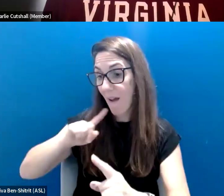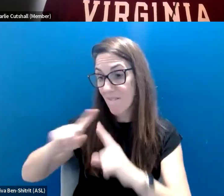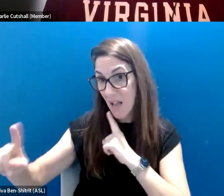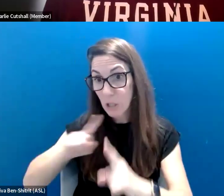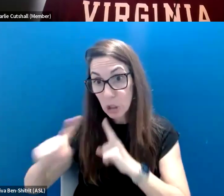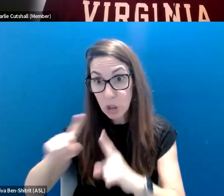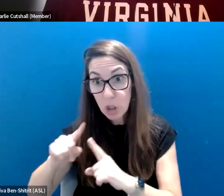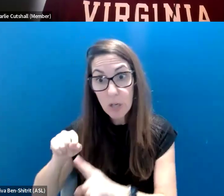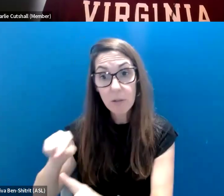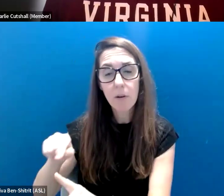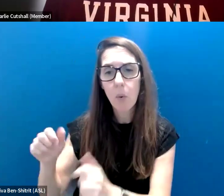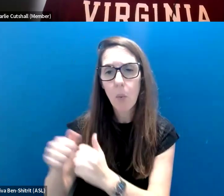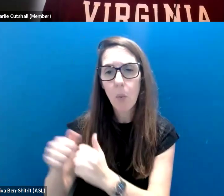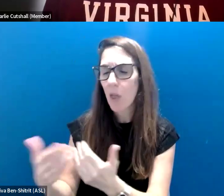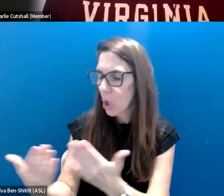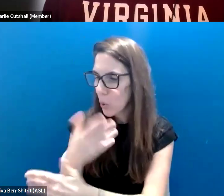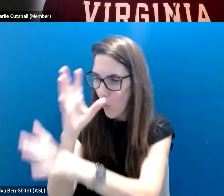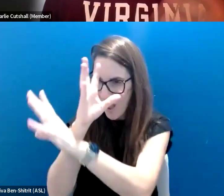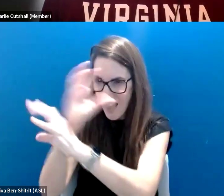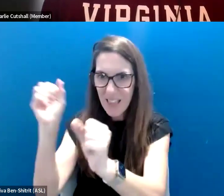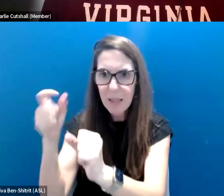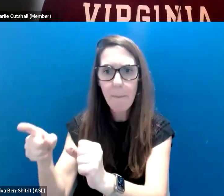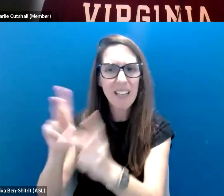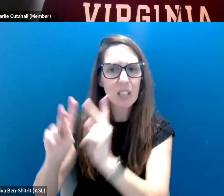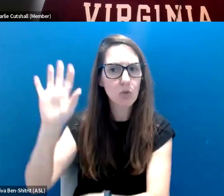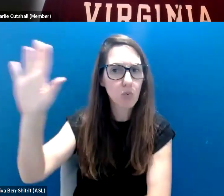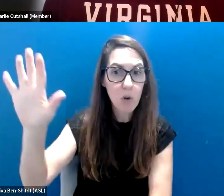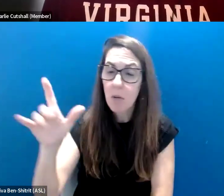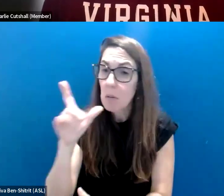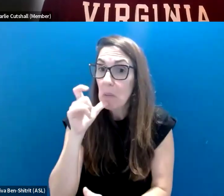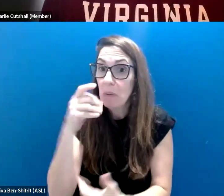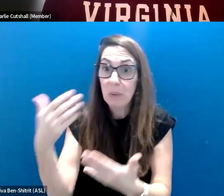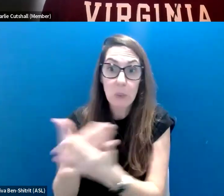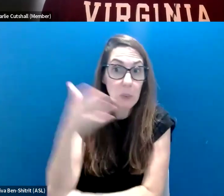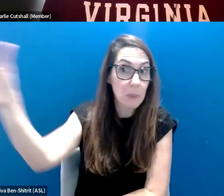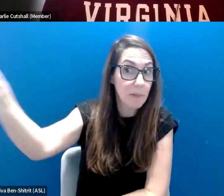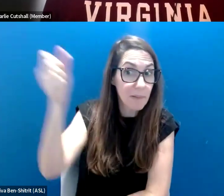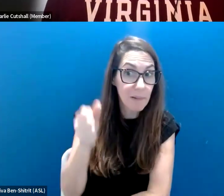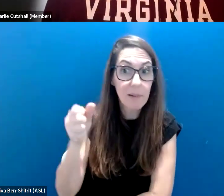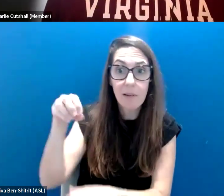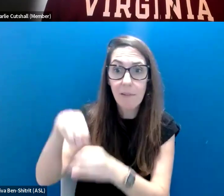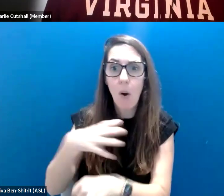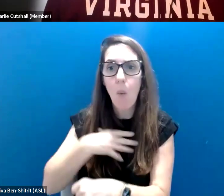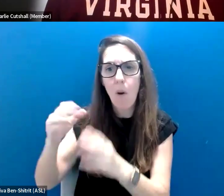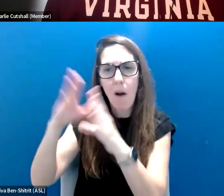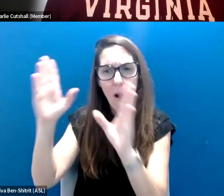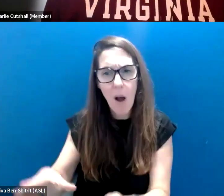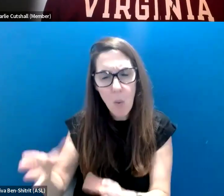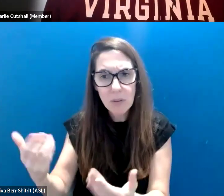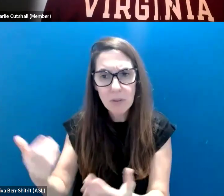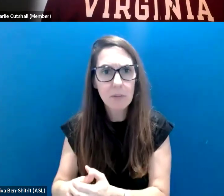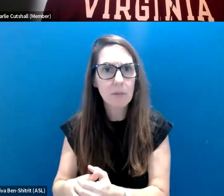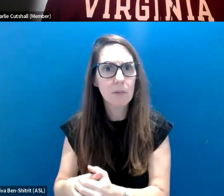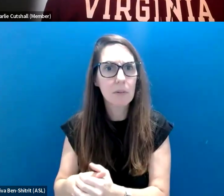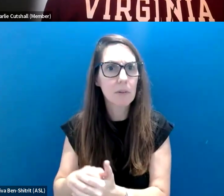of with the incoming administration as they come, whoever that person might be within the White House, and say, you